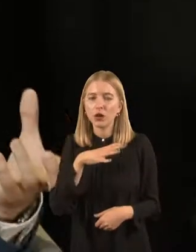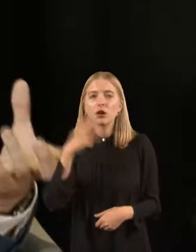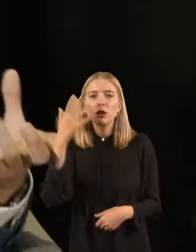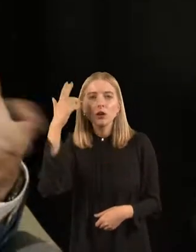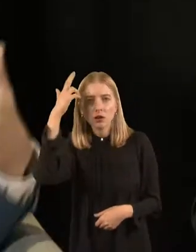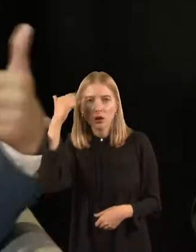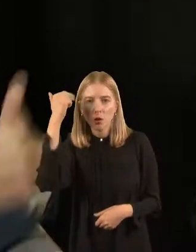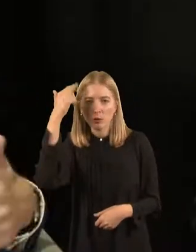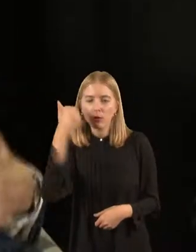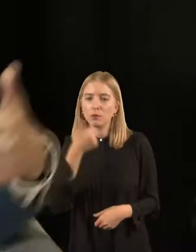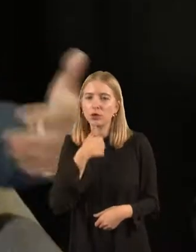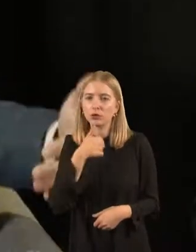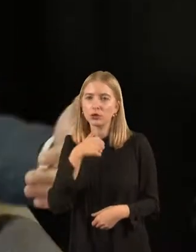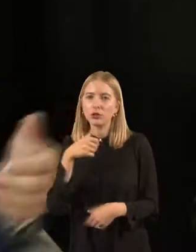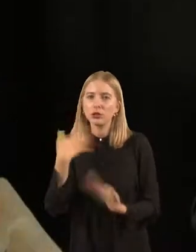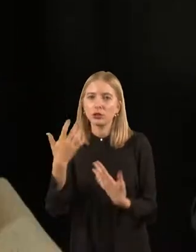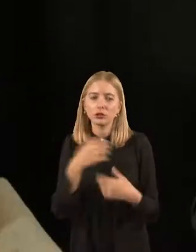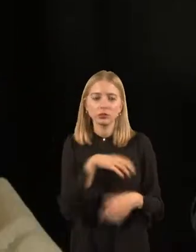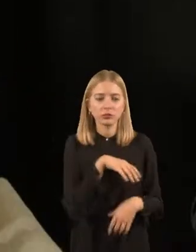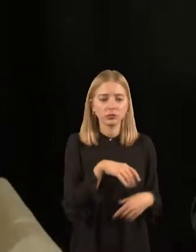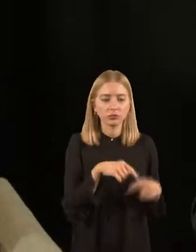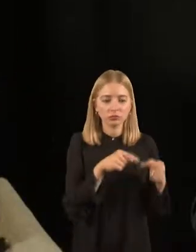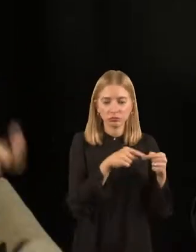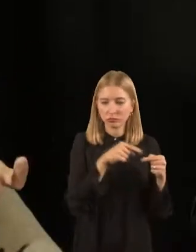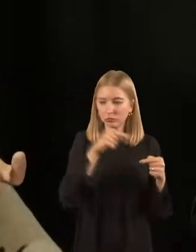the buses should be fast.